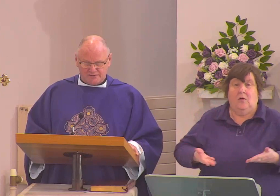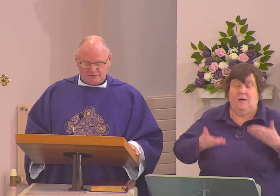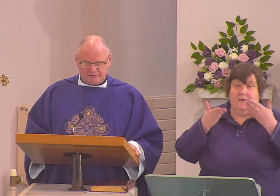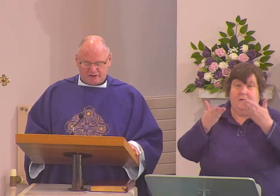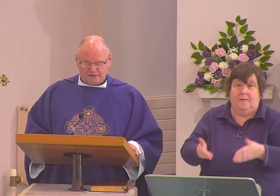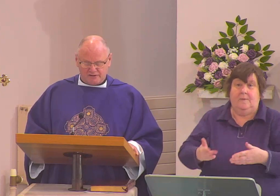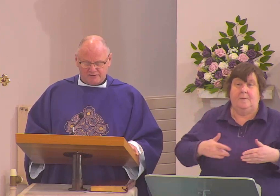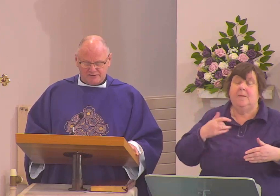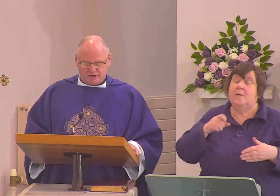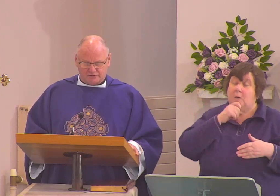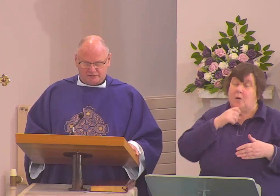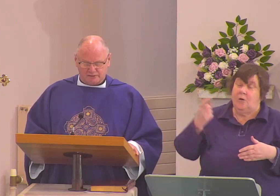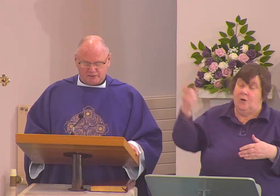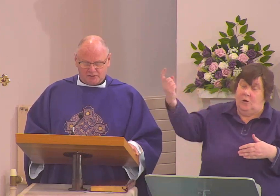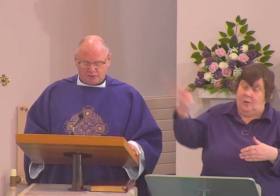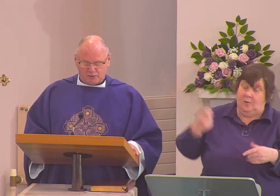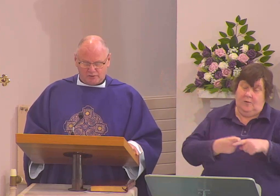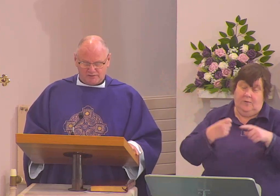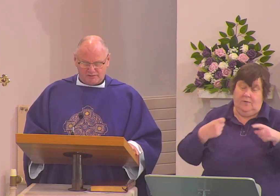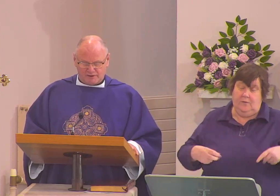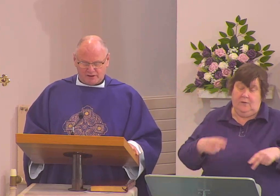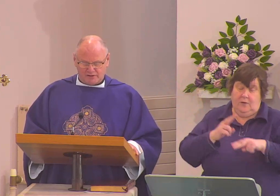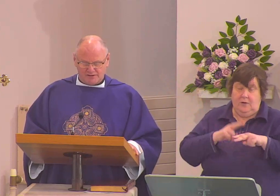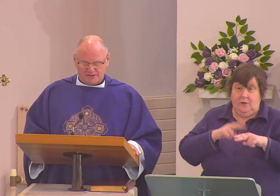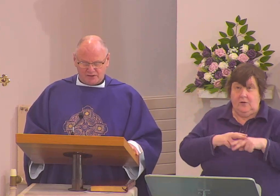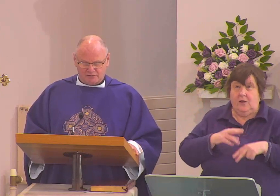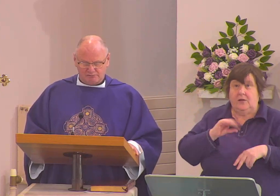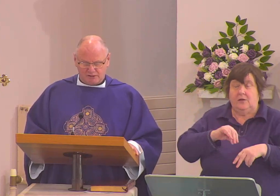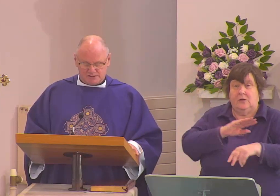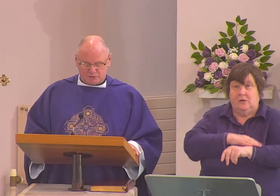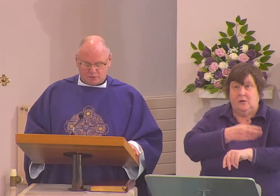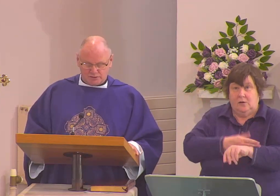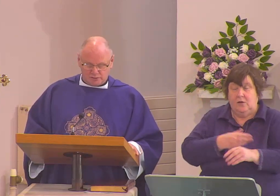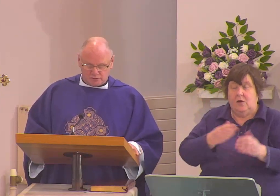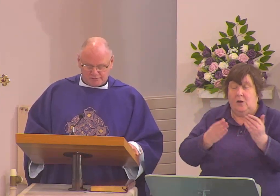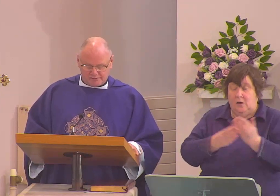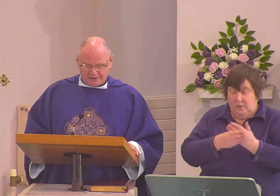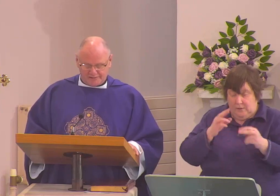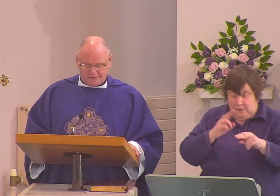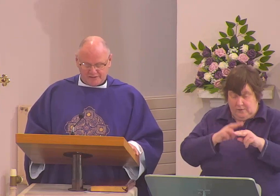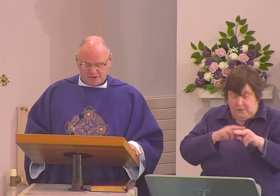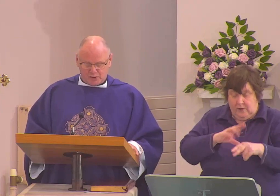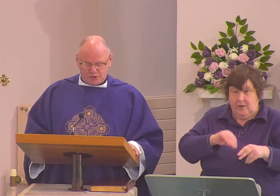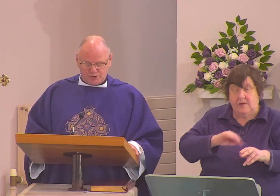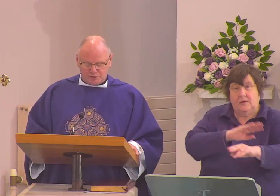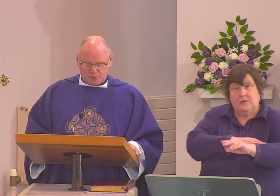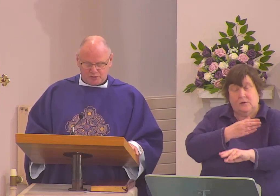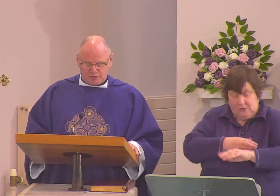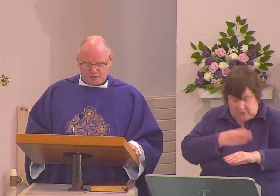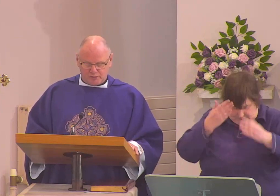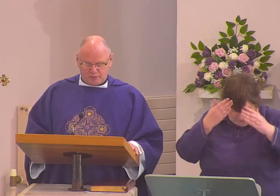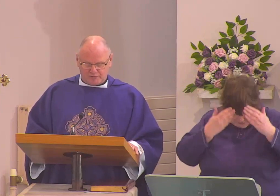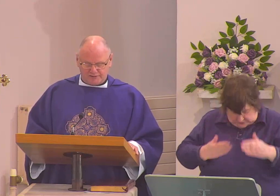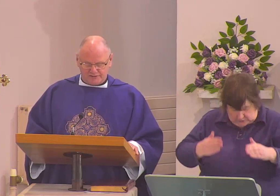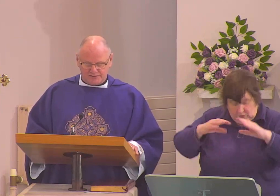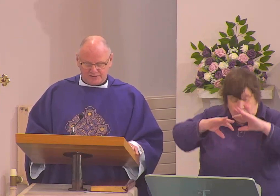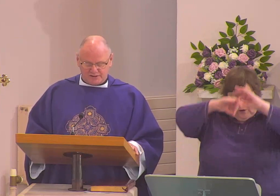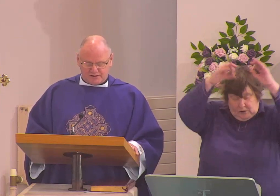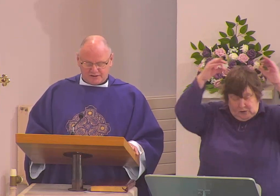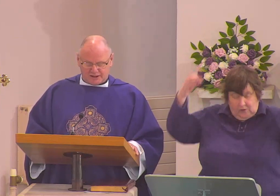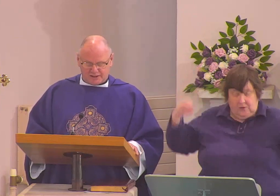proceeds from the Father and the Son, who with the Father and the Son is adored and glorified, who has spoken through the